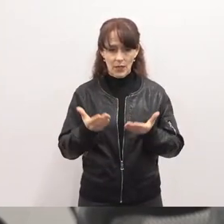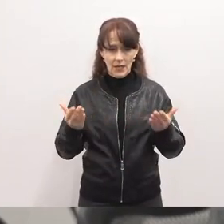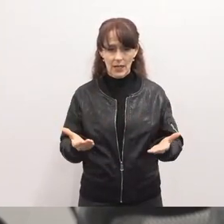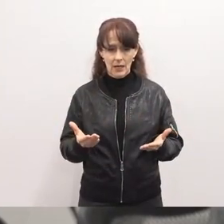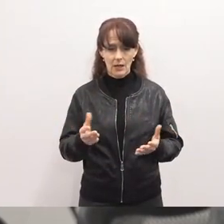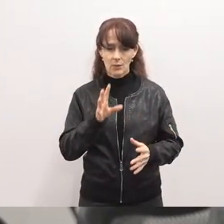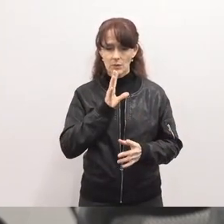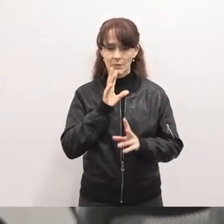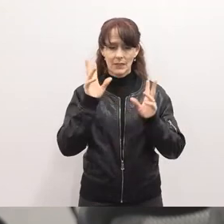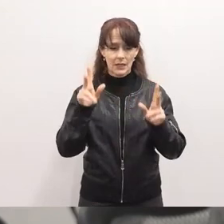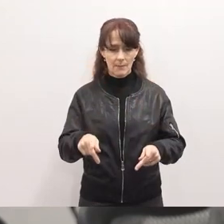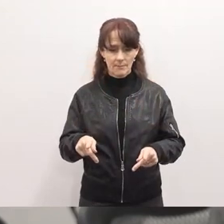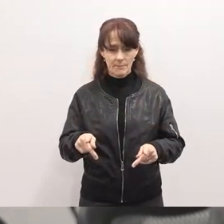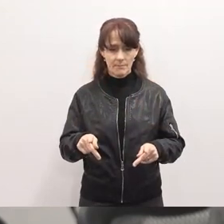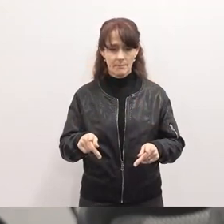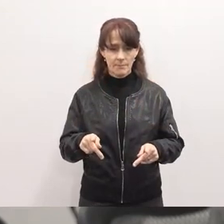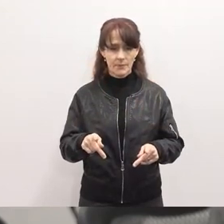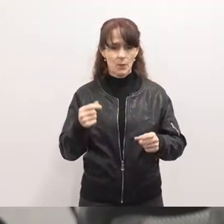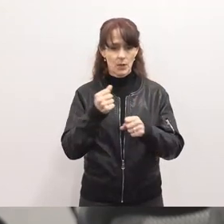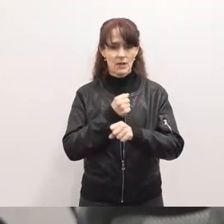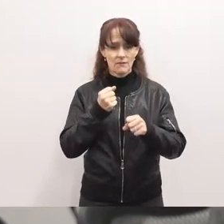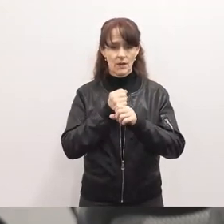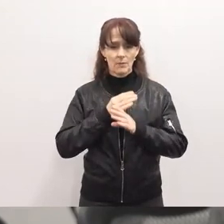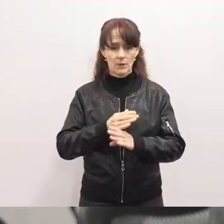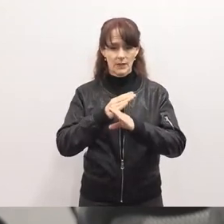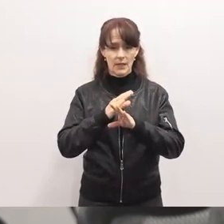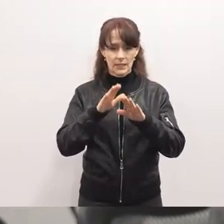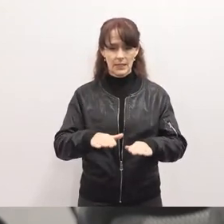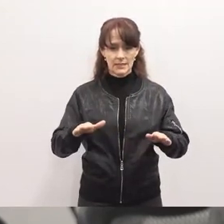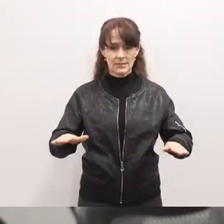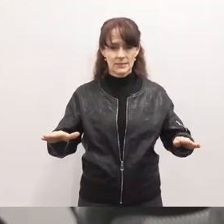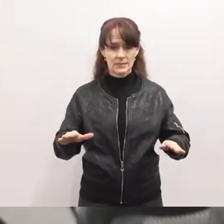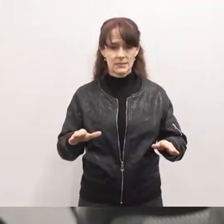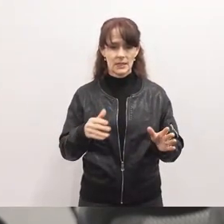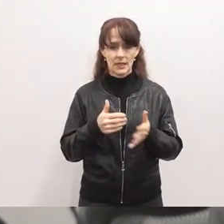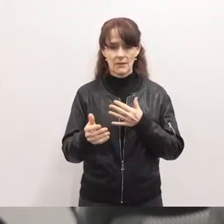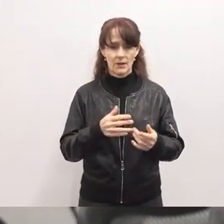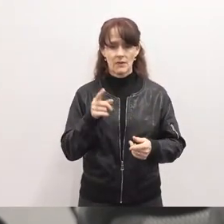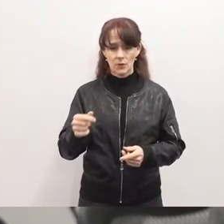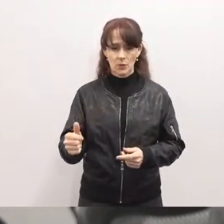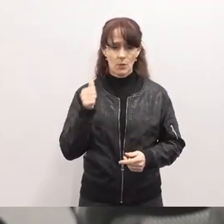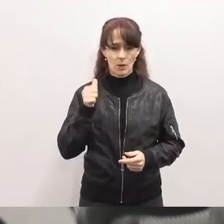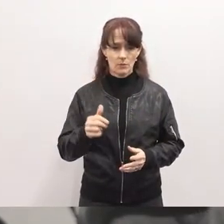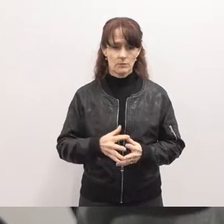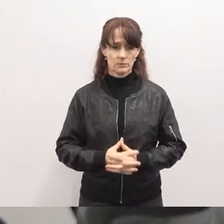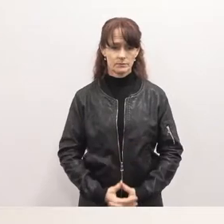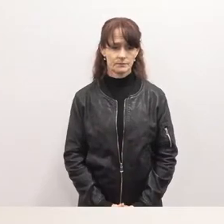We're speaking up. We're gonna fight to protect these kids, even if you won't.